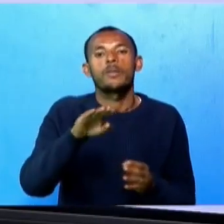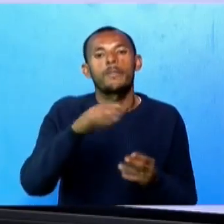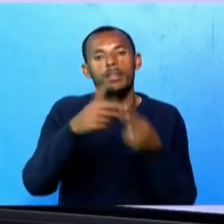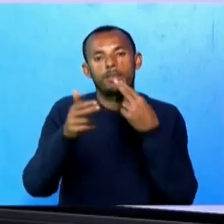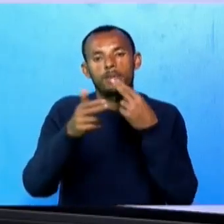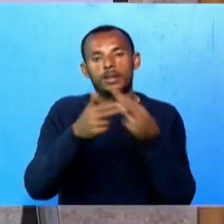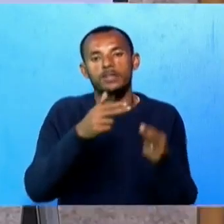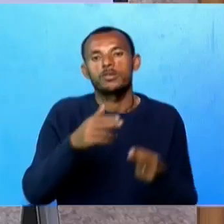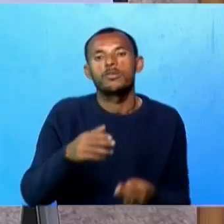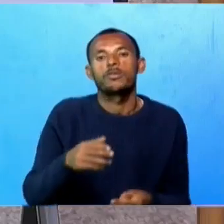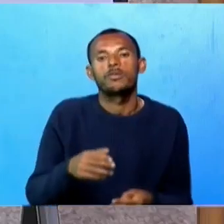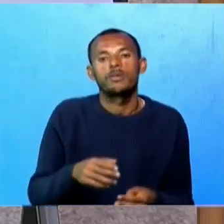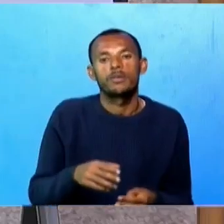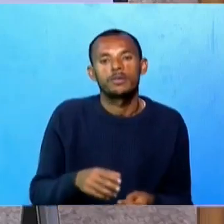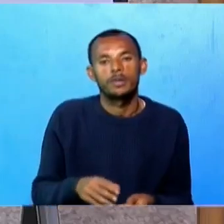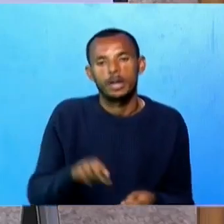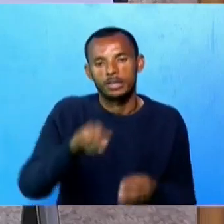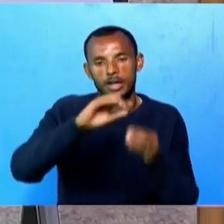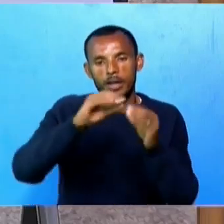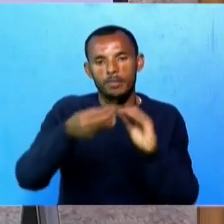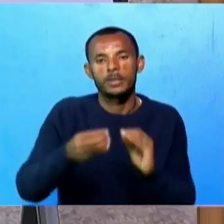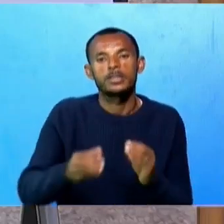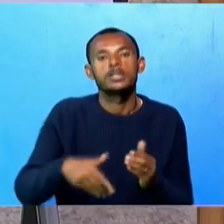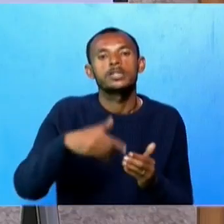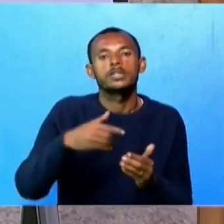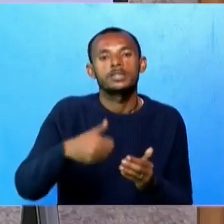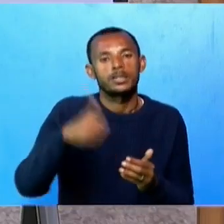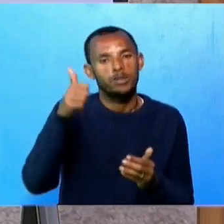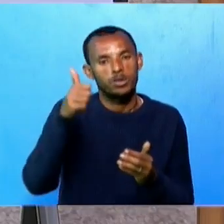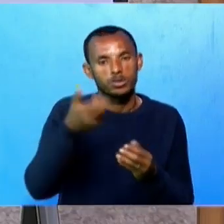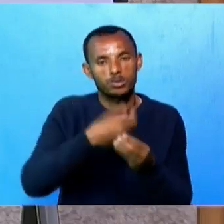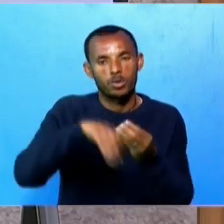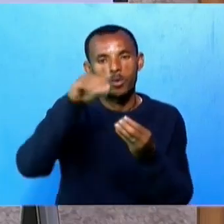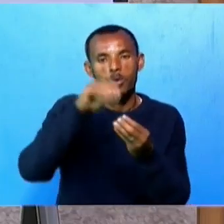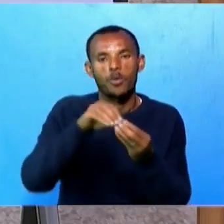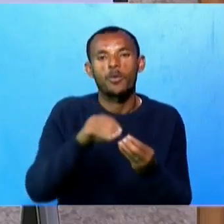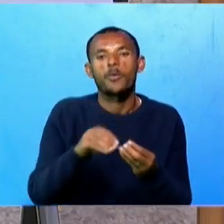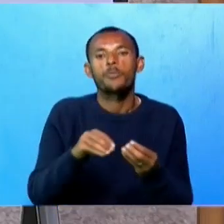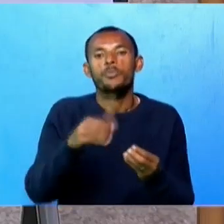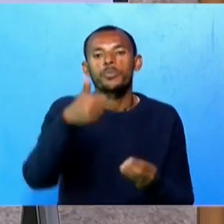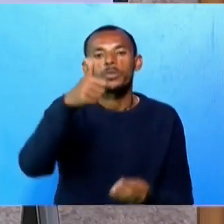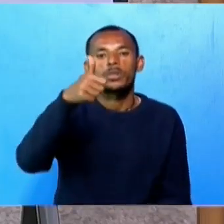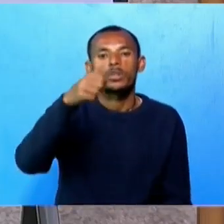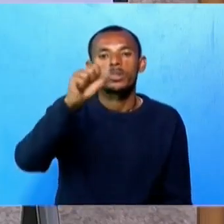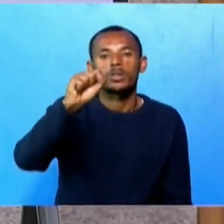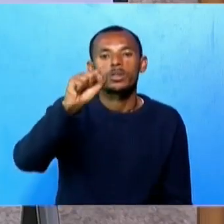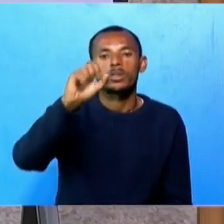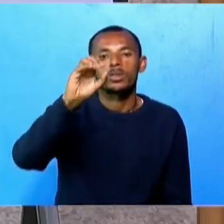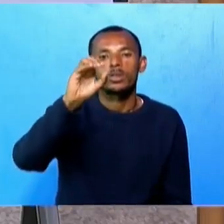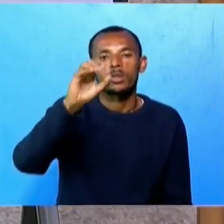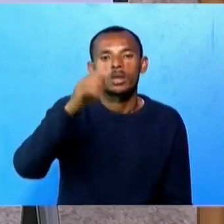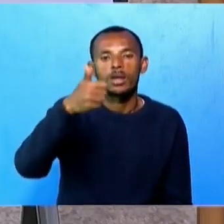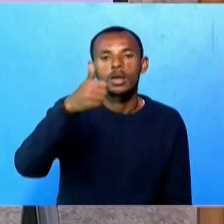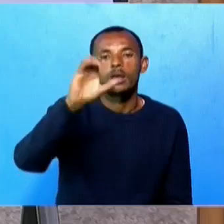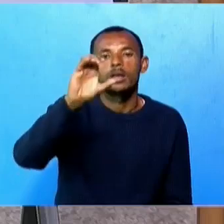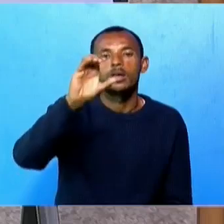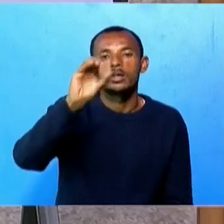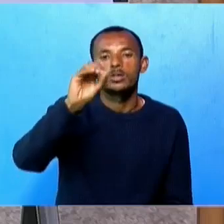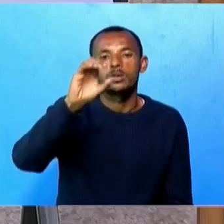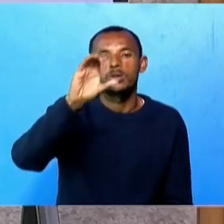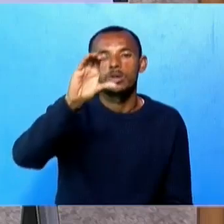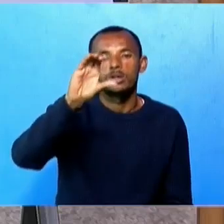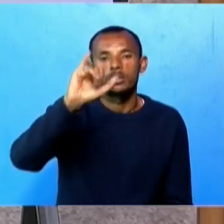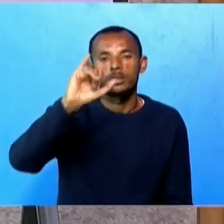rational numbers. There is also associative property in multiplication of rational numbers, right? You can